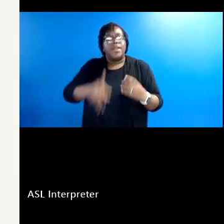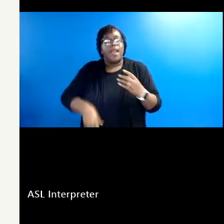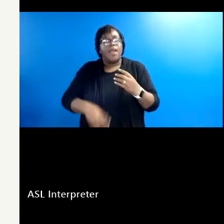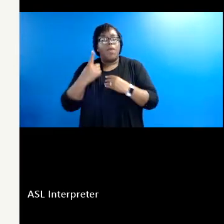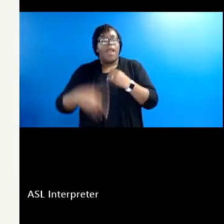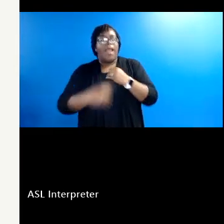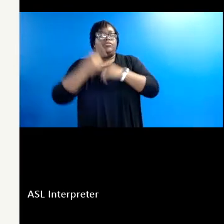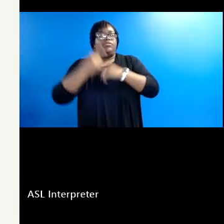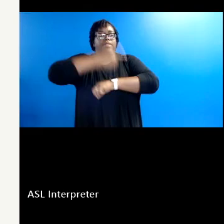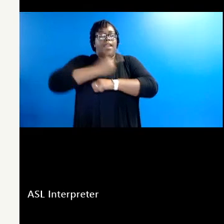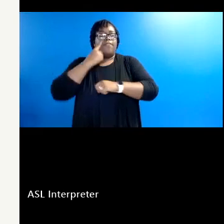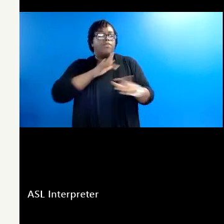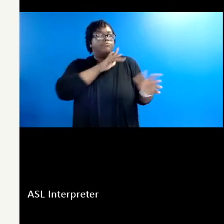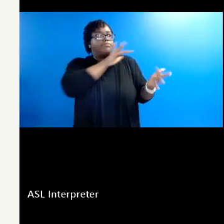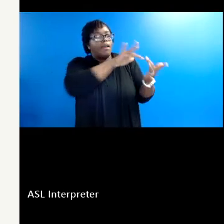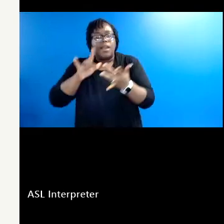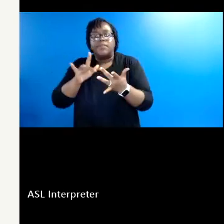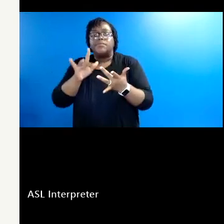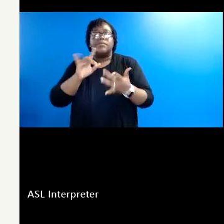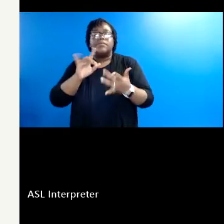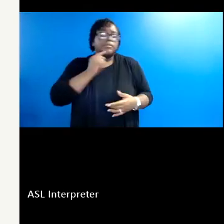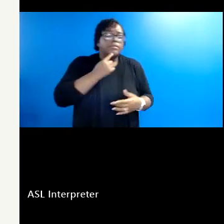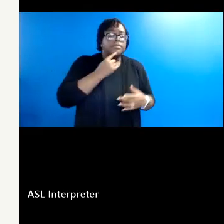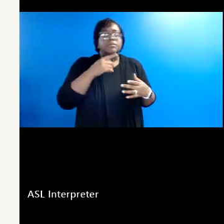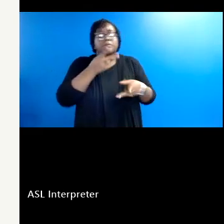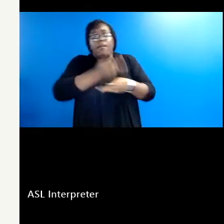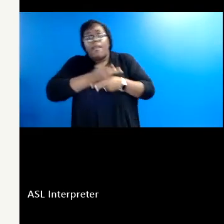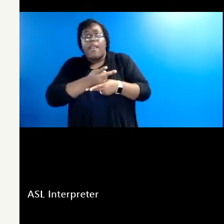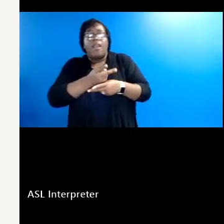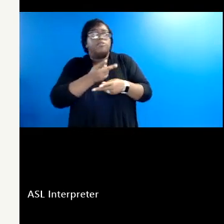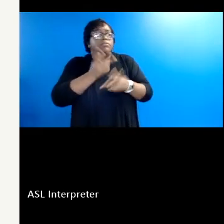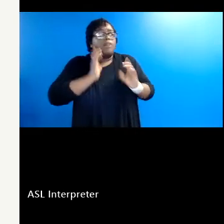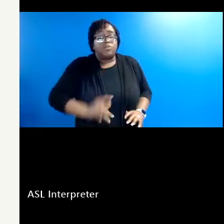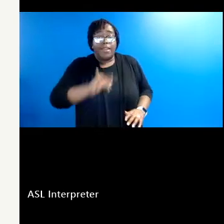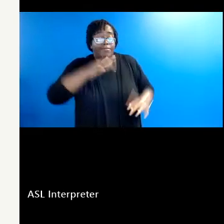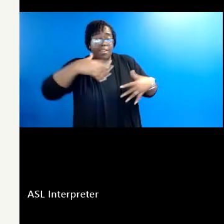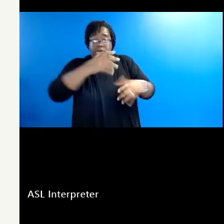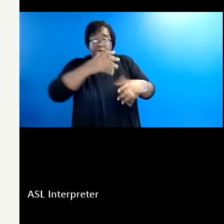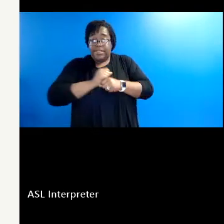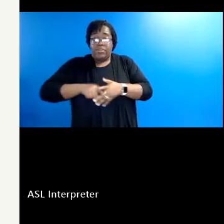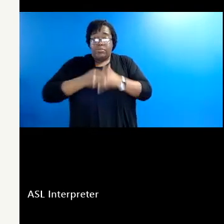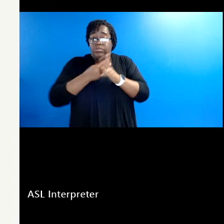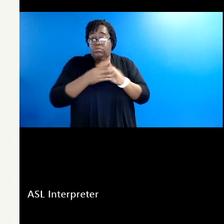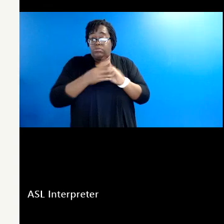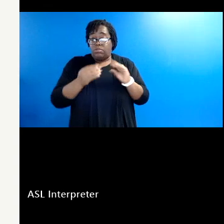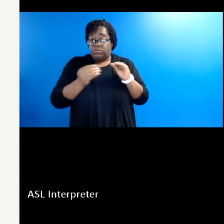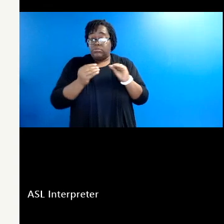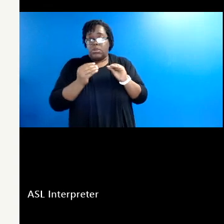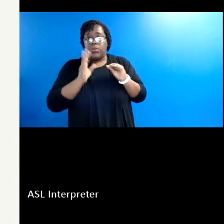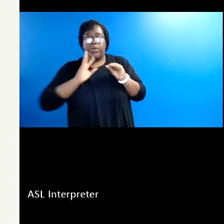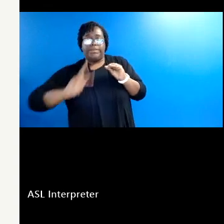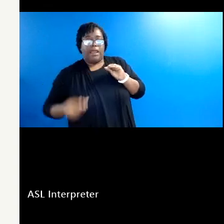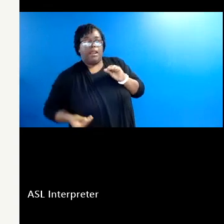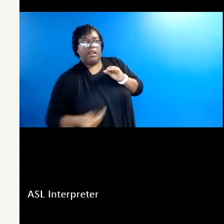or critical care customers if they haven't received their original notifications. We do a secondary